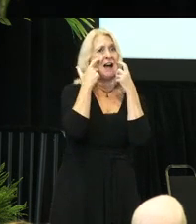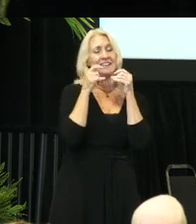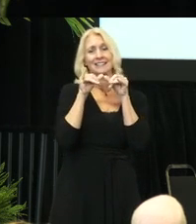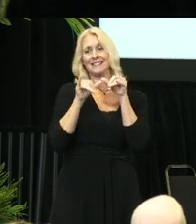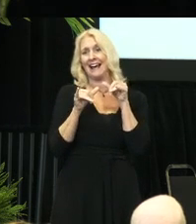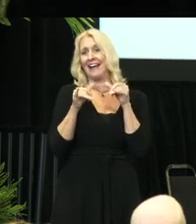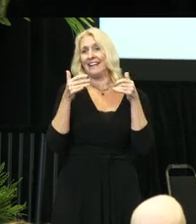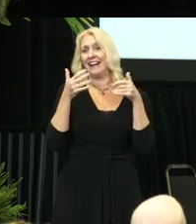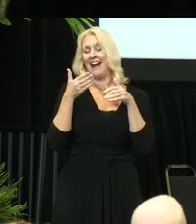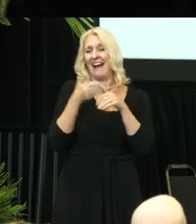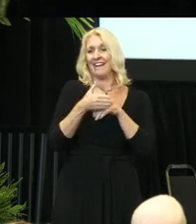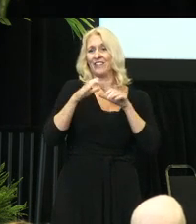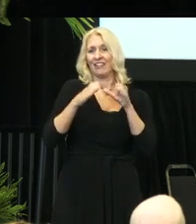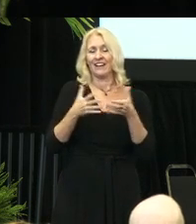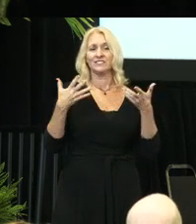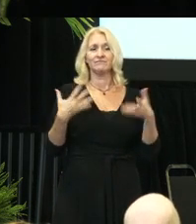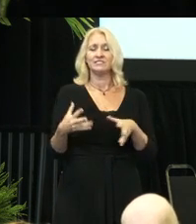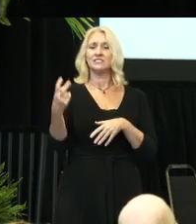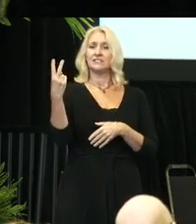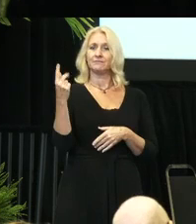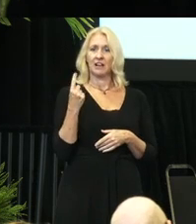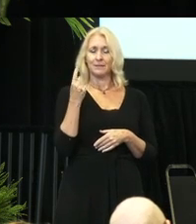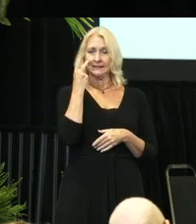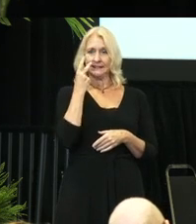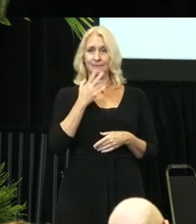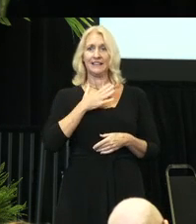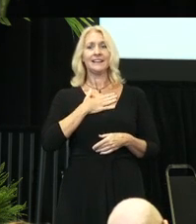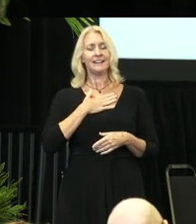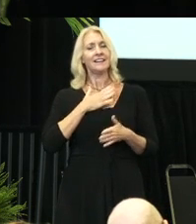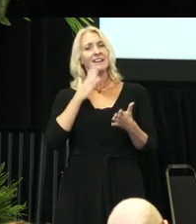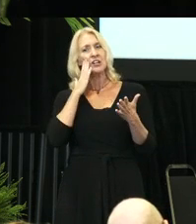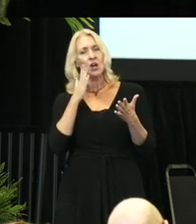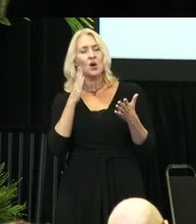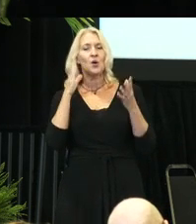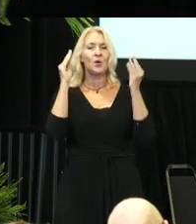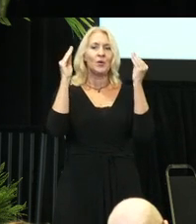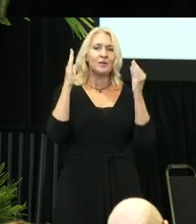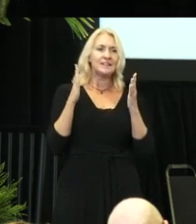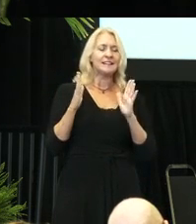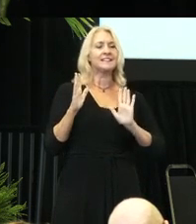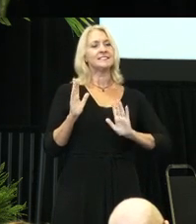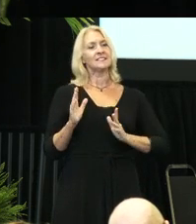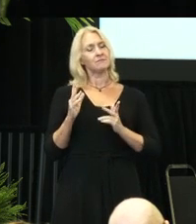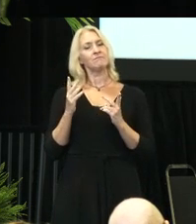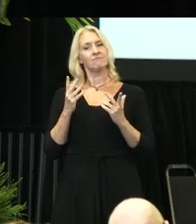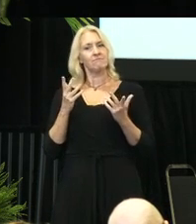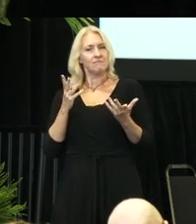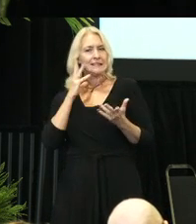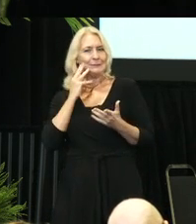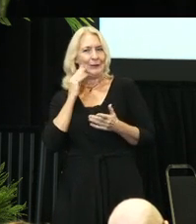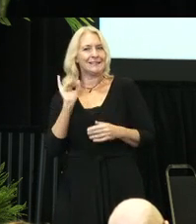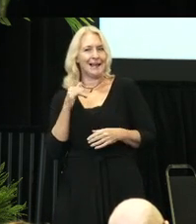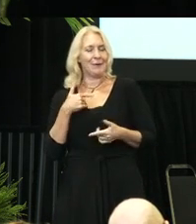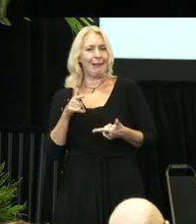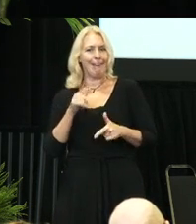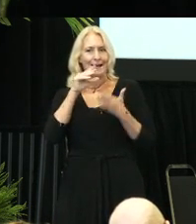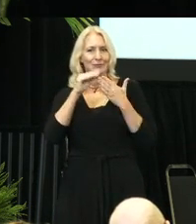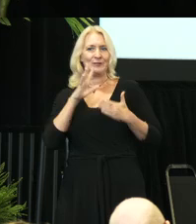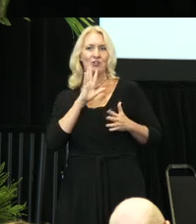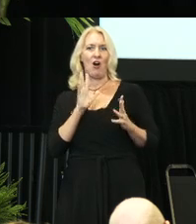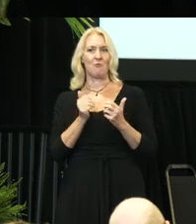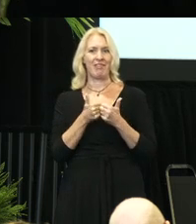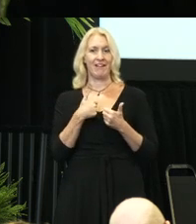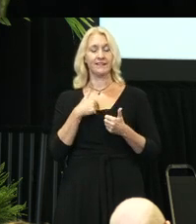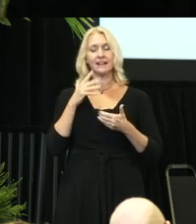We went to my office, and us speech teachers, we have our tricks, right? You know, our bag of things where we kind of go through. And so we met